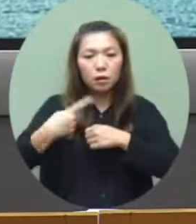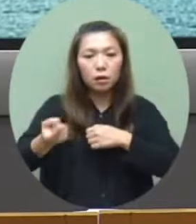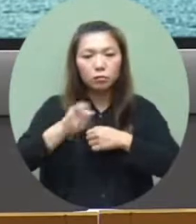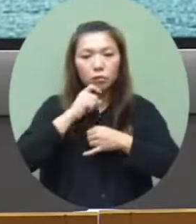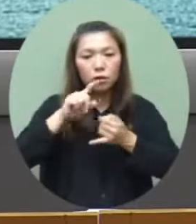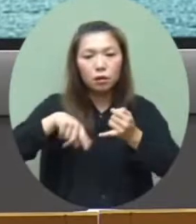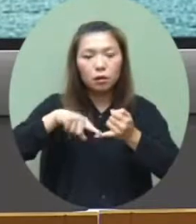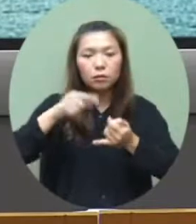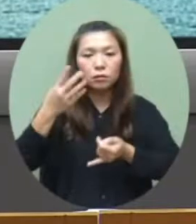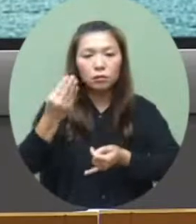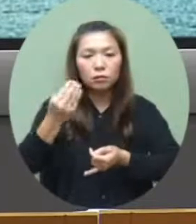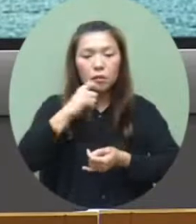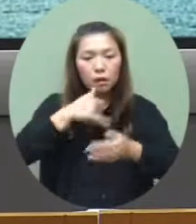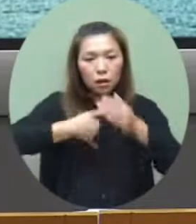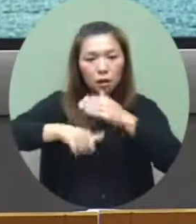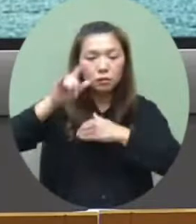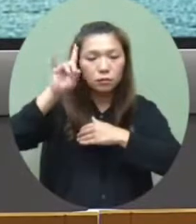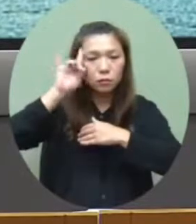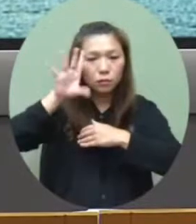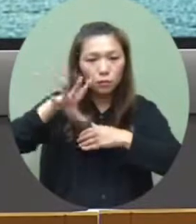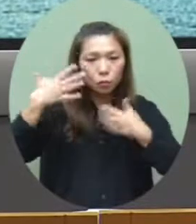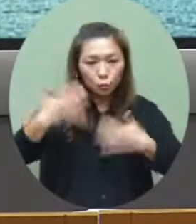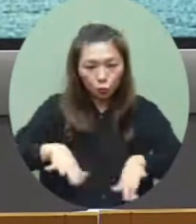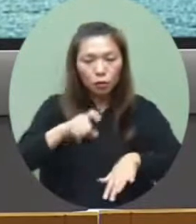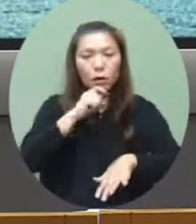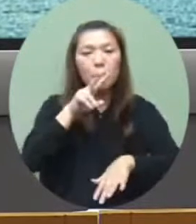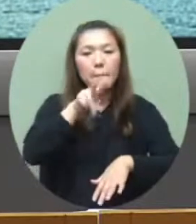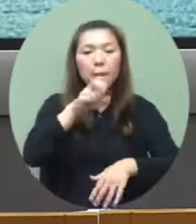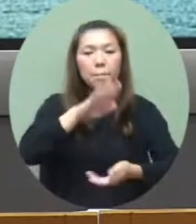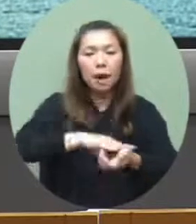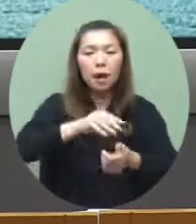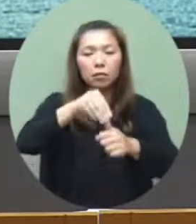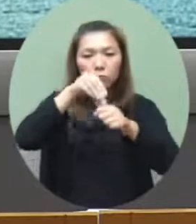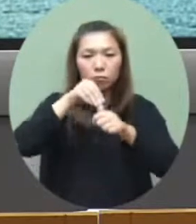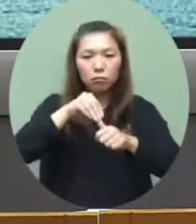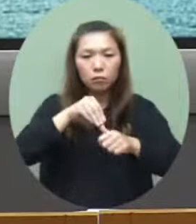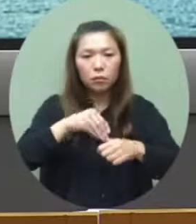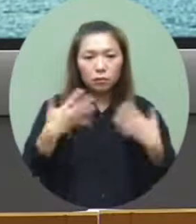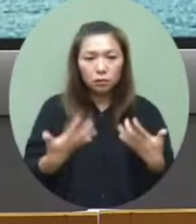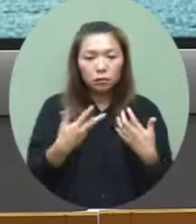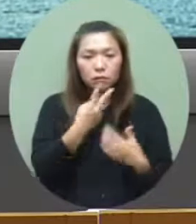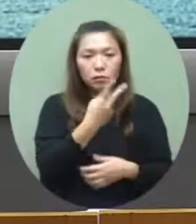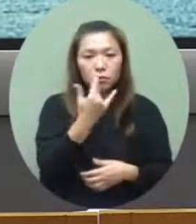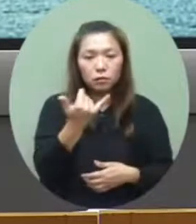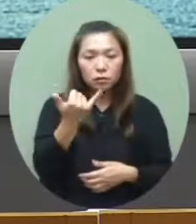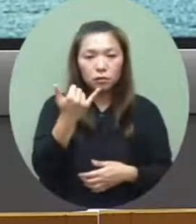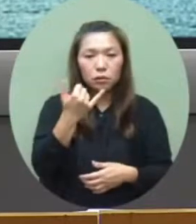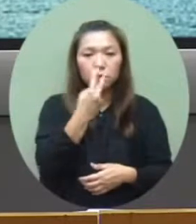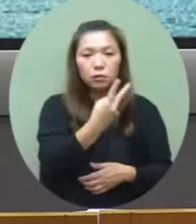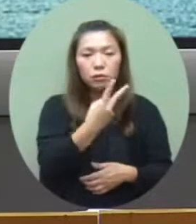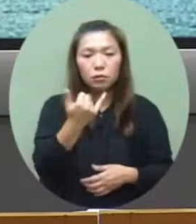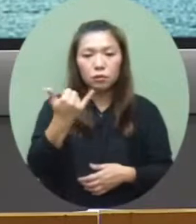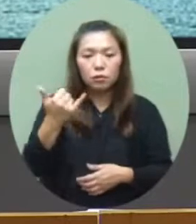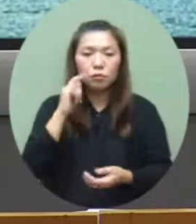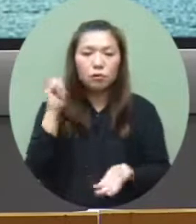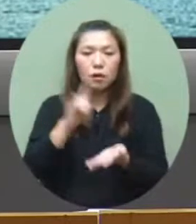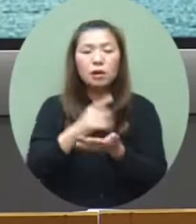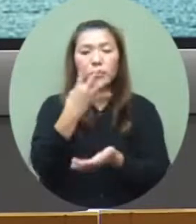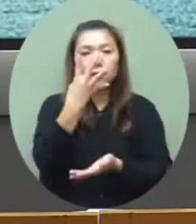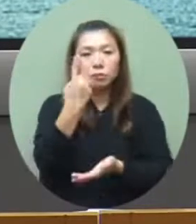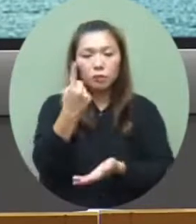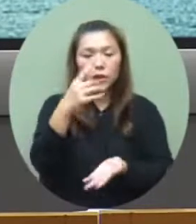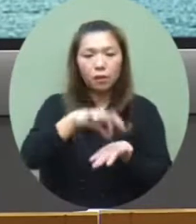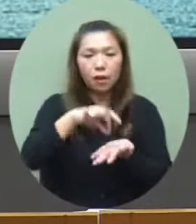in designated quarantine hotels, and 40 other cases were picked up after the consignees had left hotels.